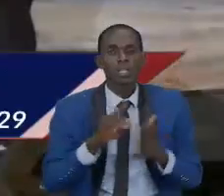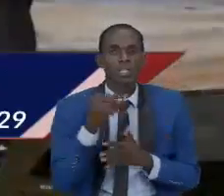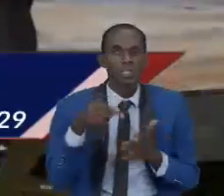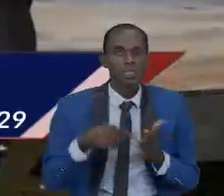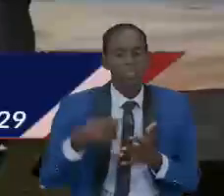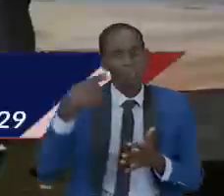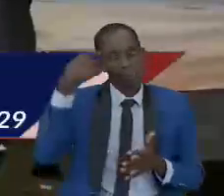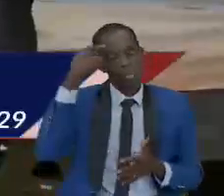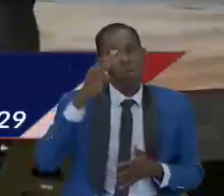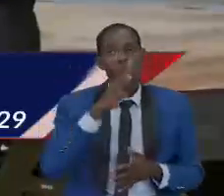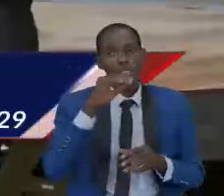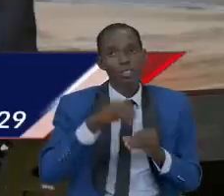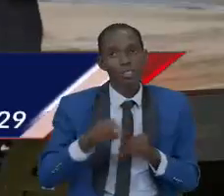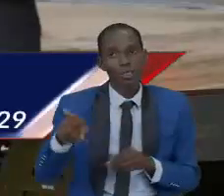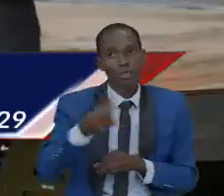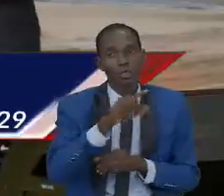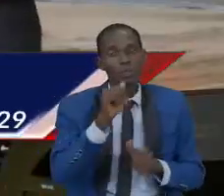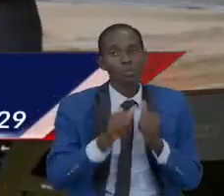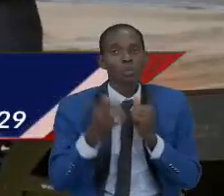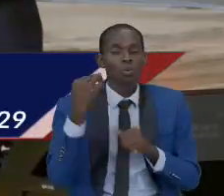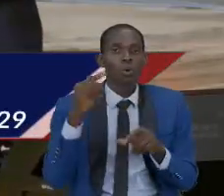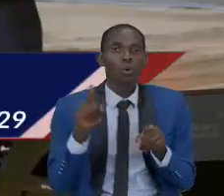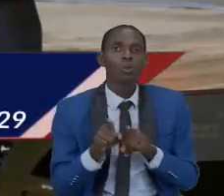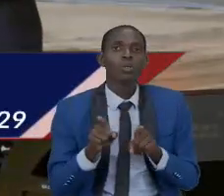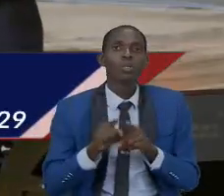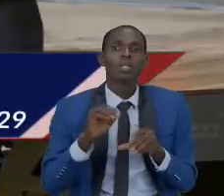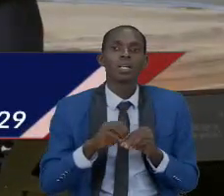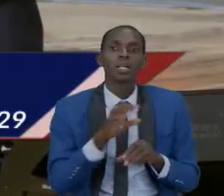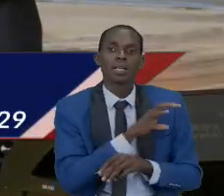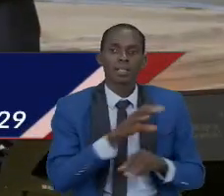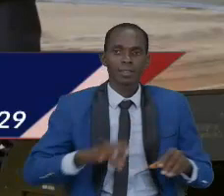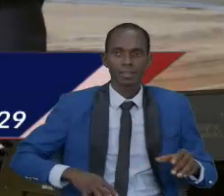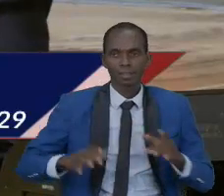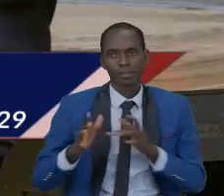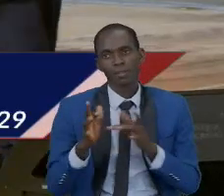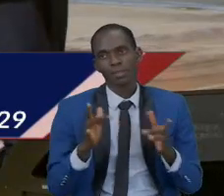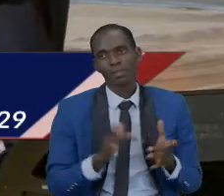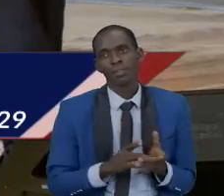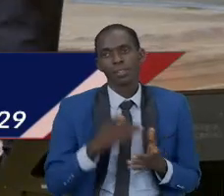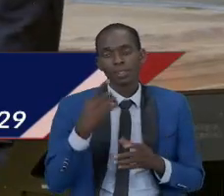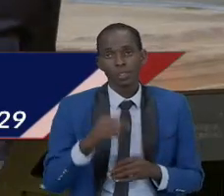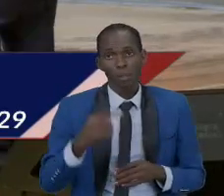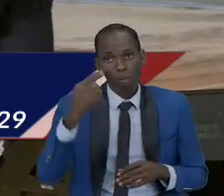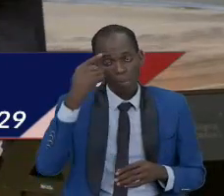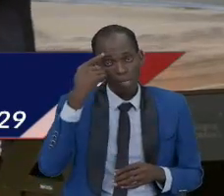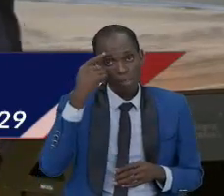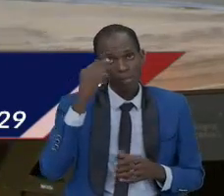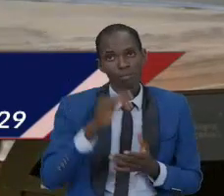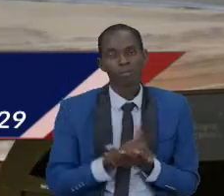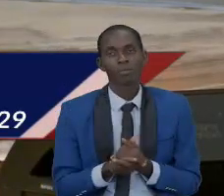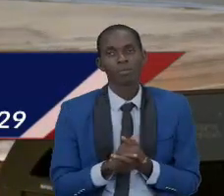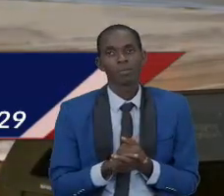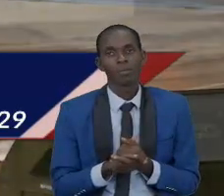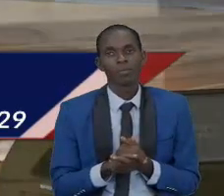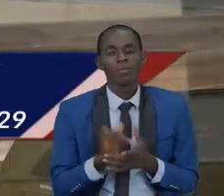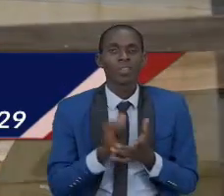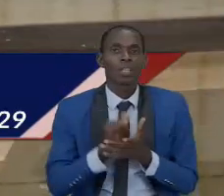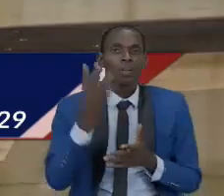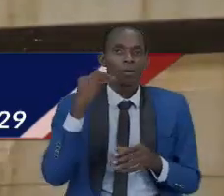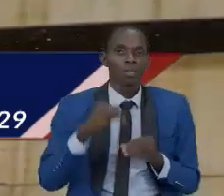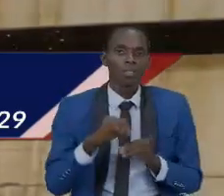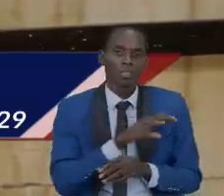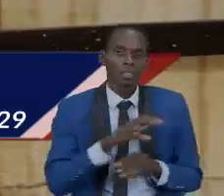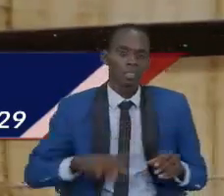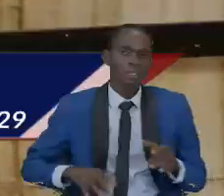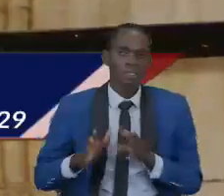be in you which was also in Christ Jesus the mind that was in Christ